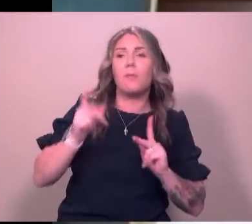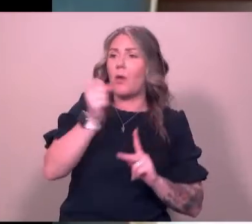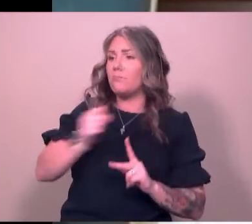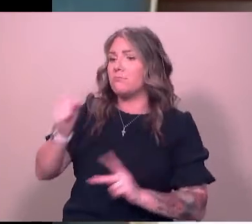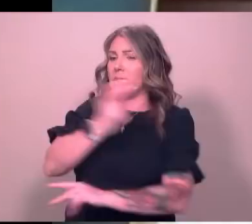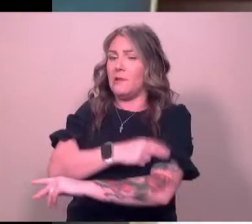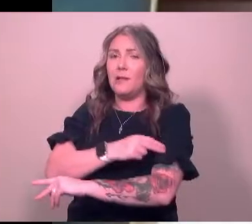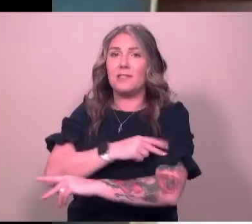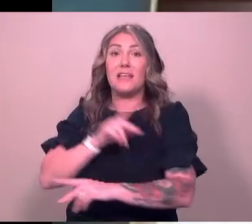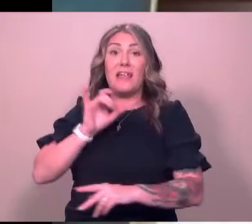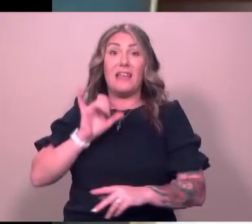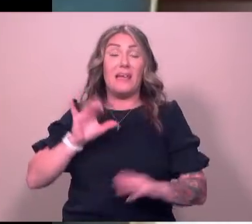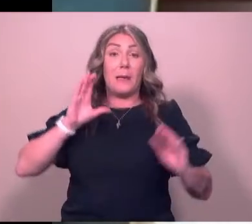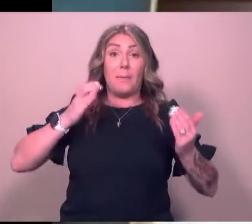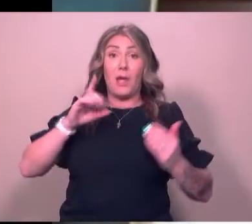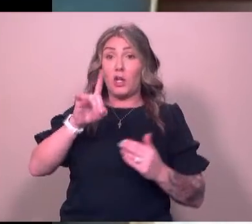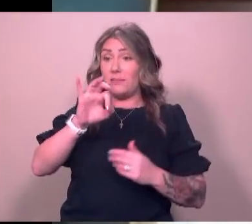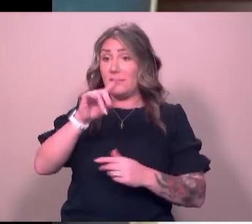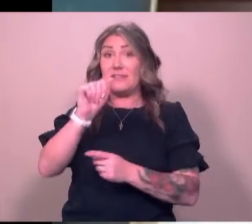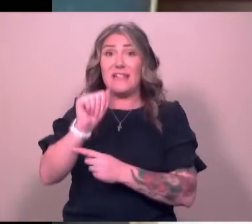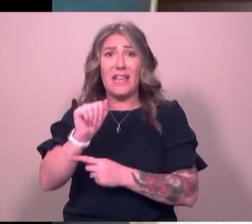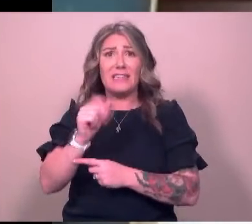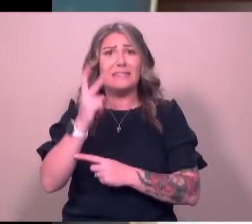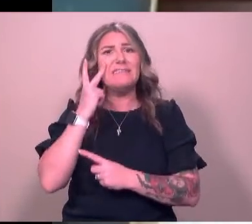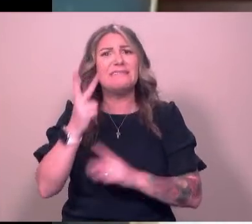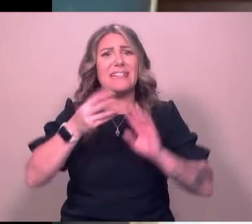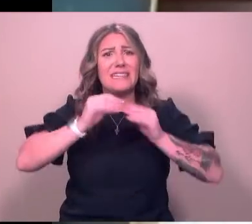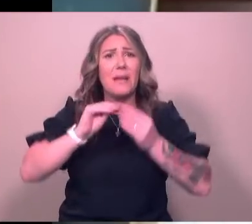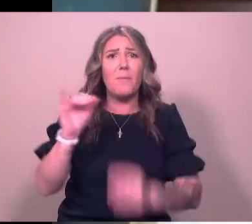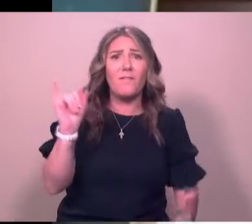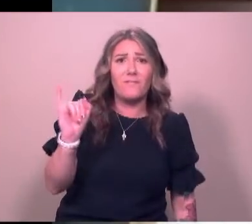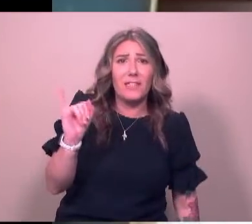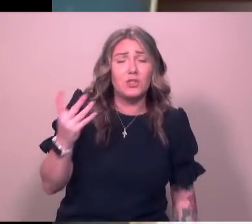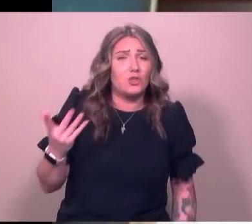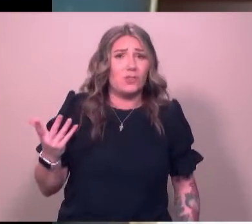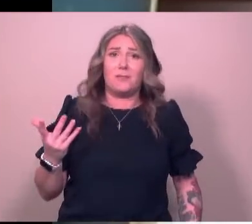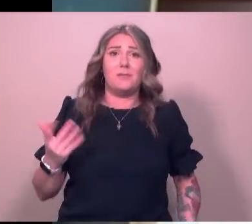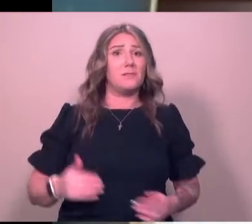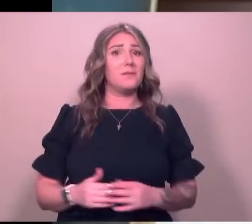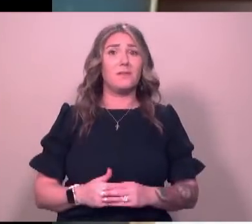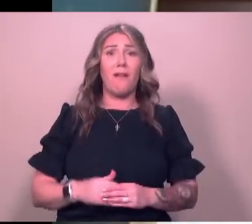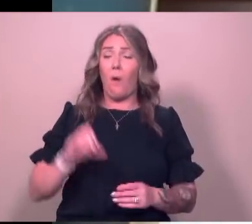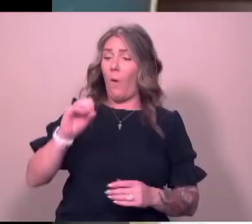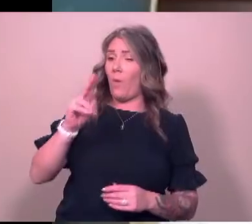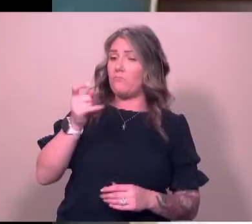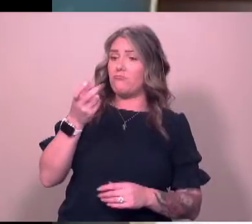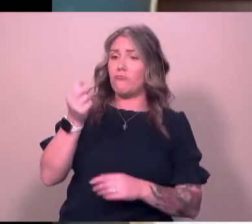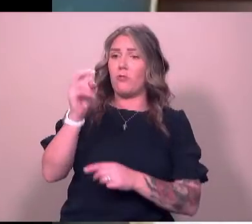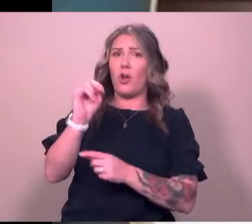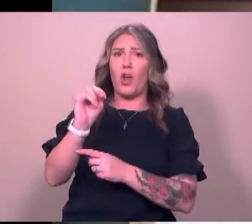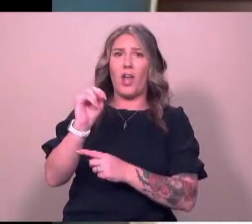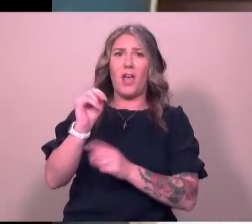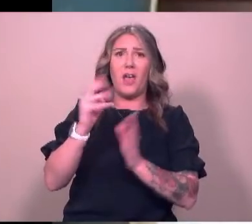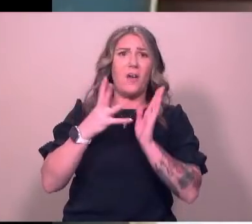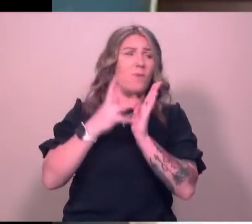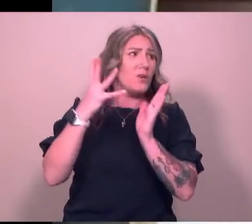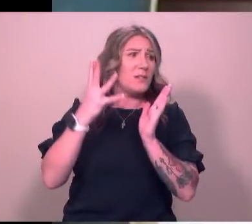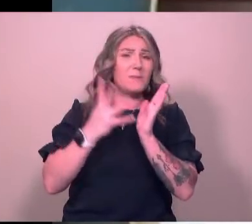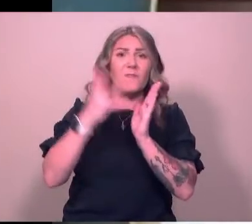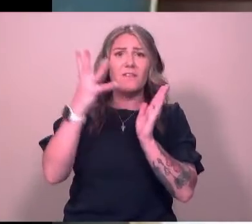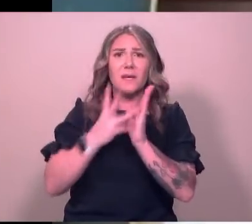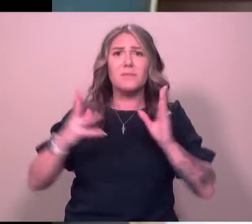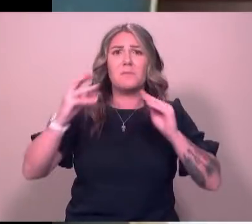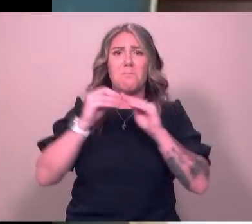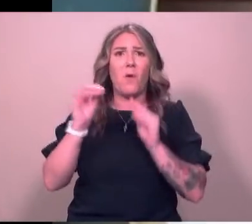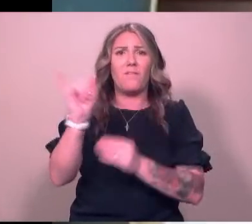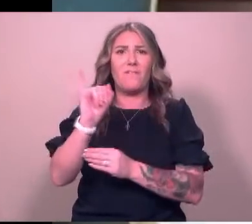as compared to Delta, just look at the sheer number of infections. And Omicron is causing 4 times, 5 times more infections. So